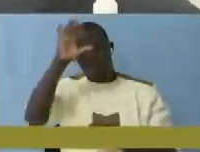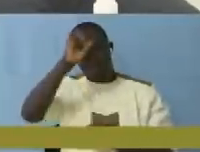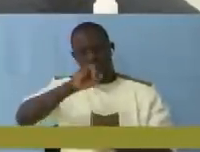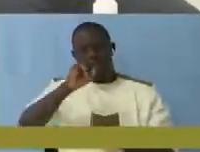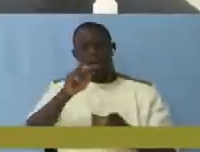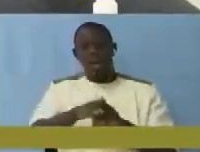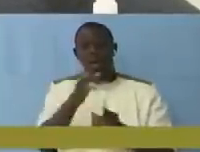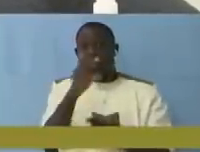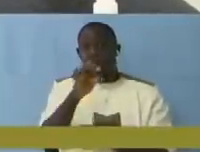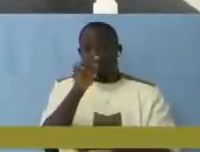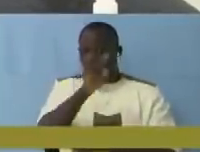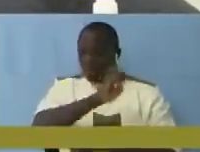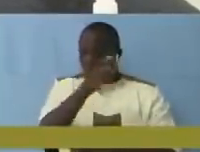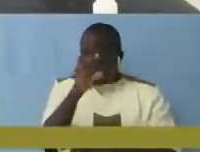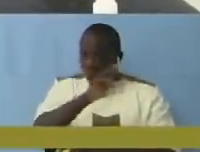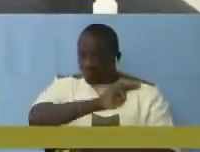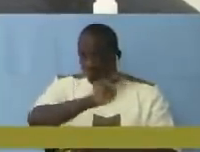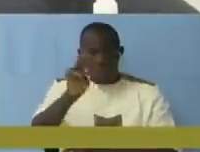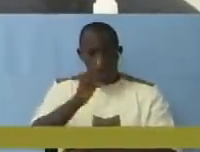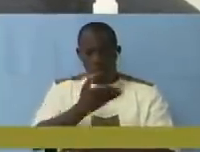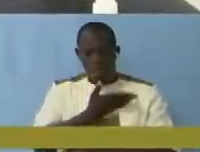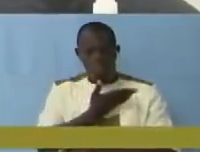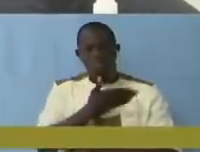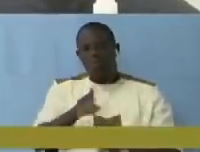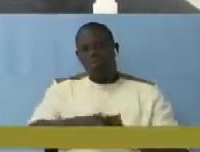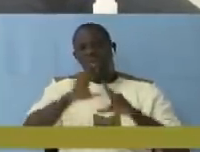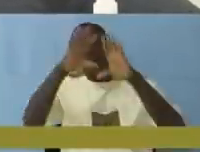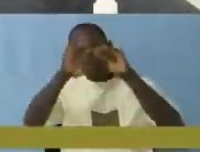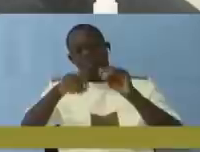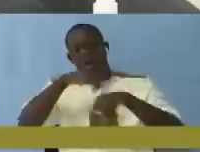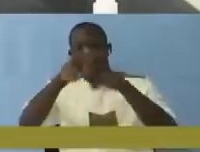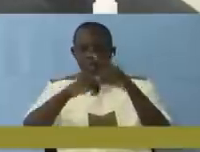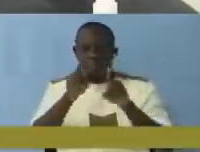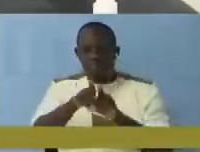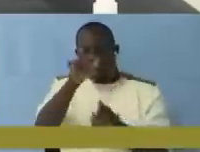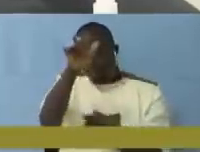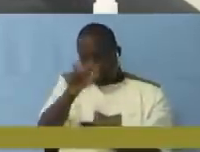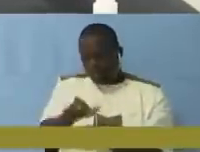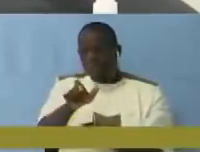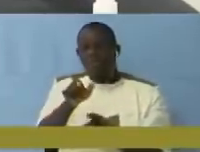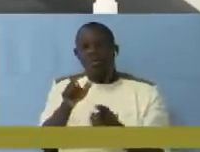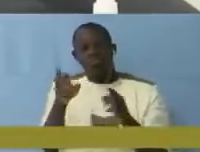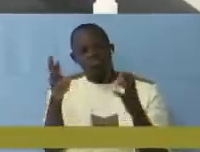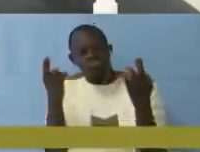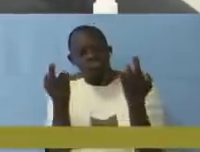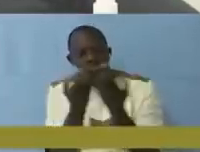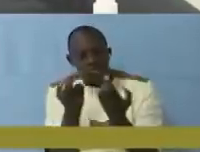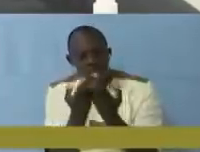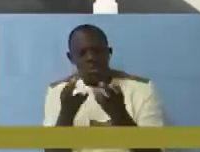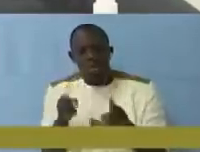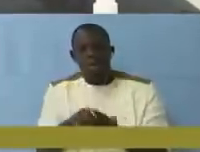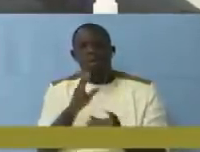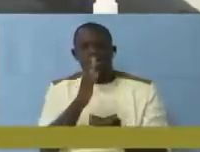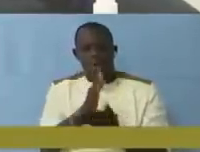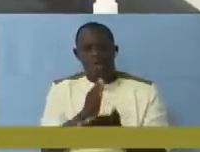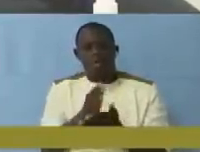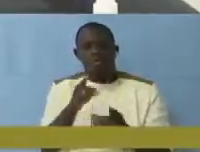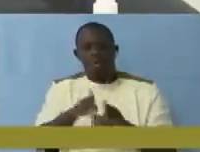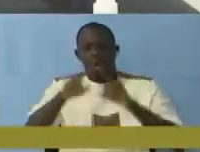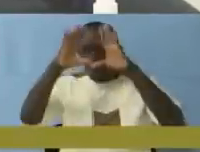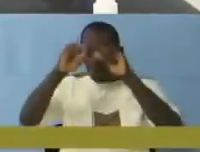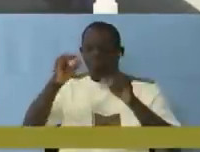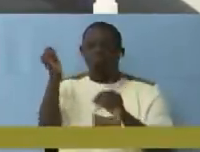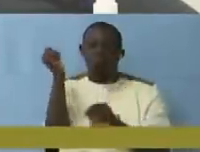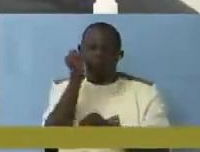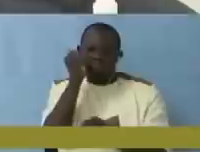if you don't have a unit for human resources, admin would always obviously deal with human resources.